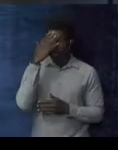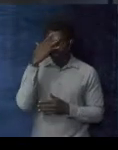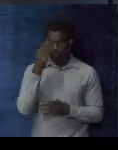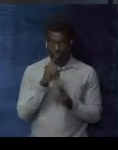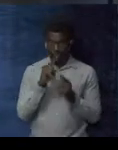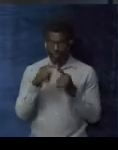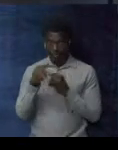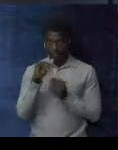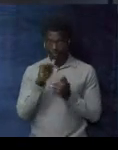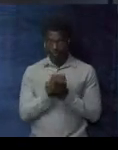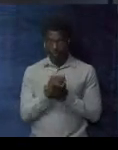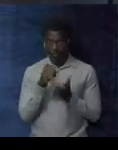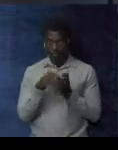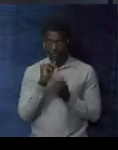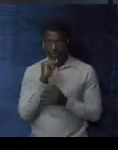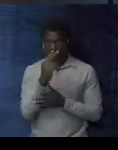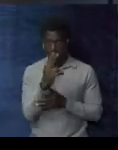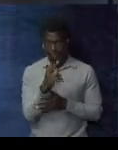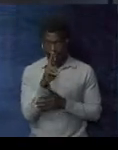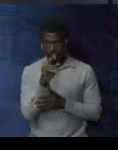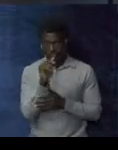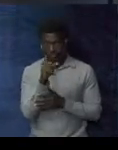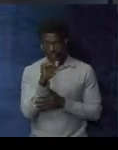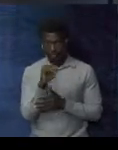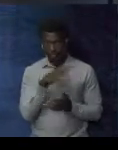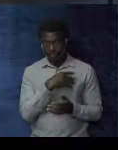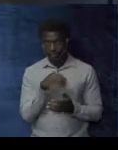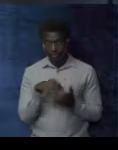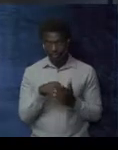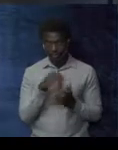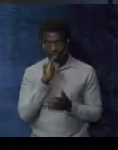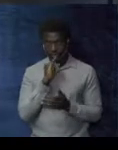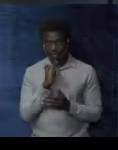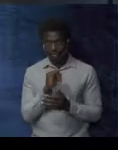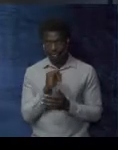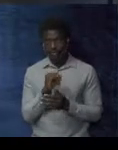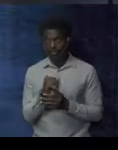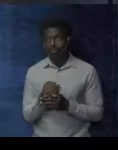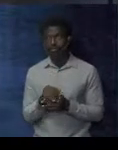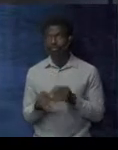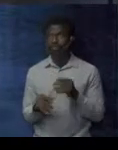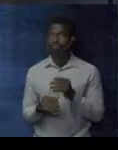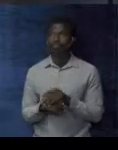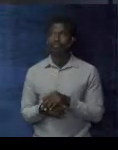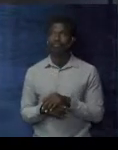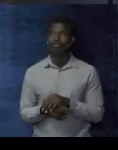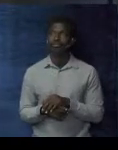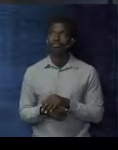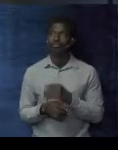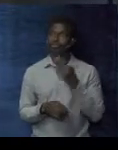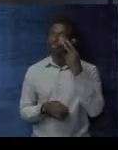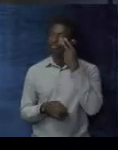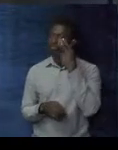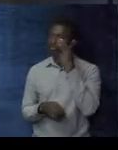Well, yeah, you know the answer to that already. It is 2 radii, and these are the 2 radii.